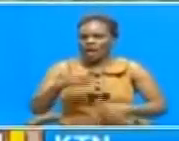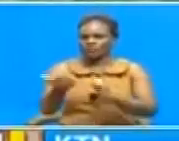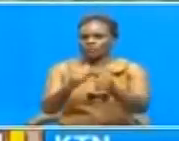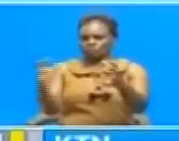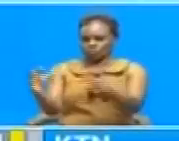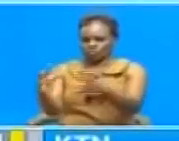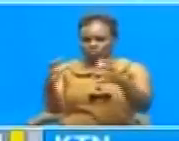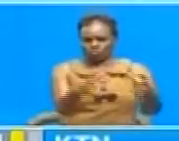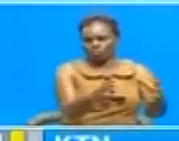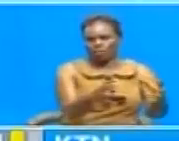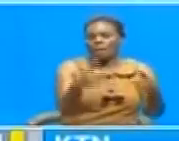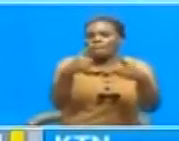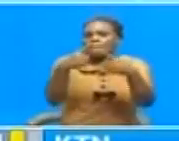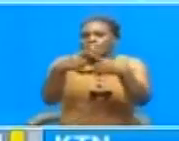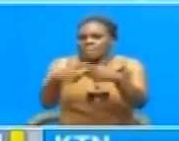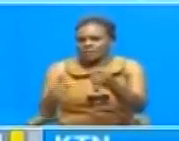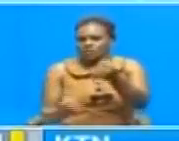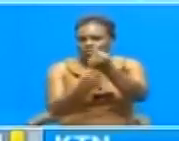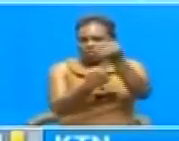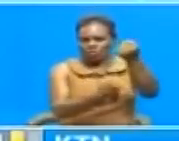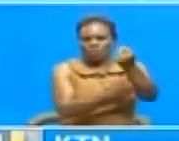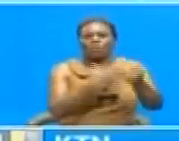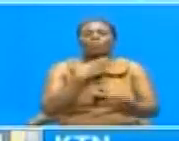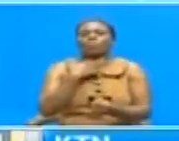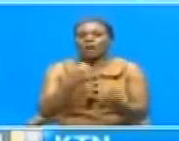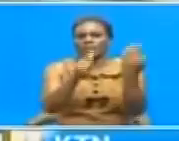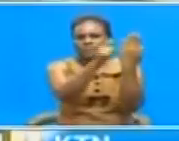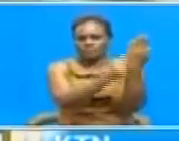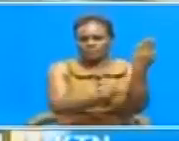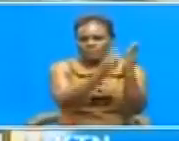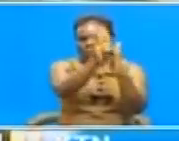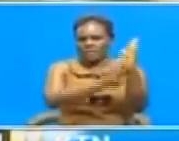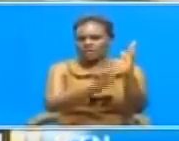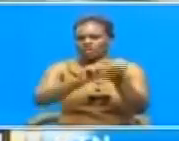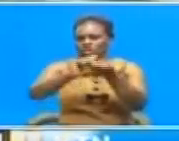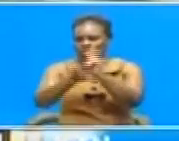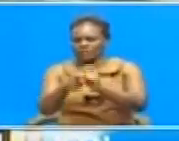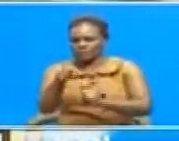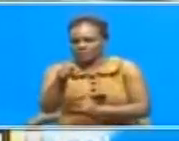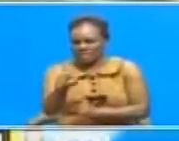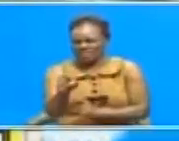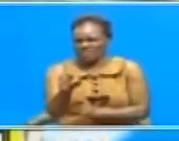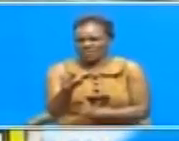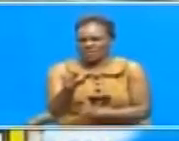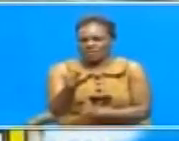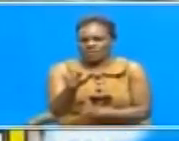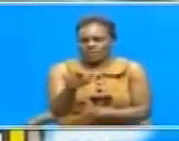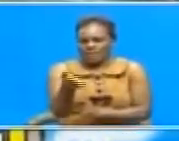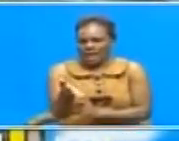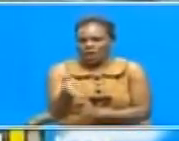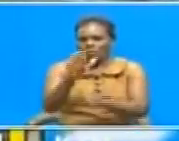area. However, sponsors want the sports bill to be amended afresh because they feel it is largely administrative at the